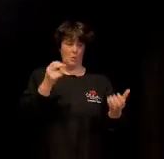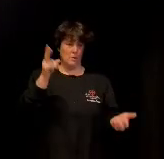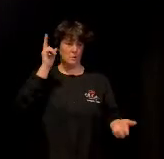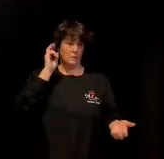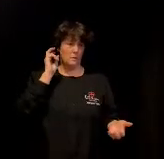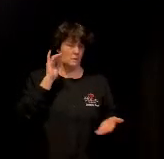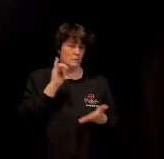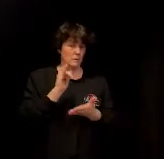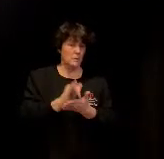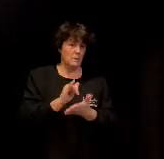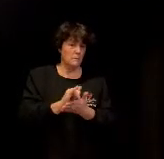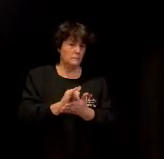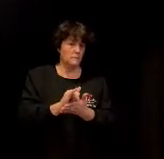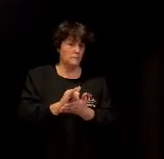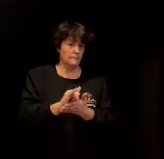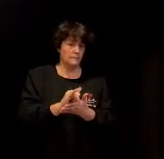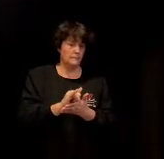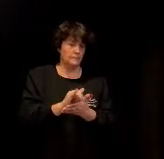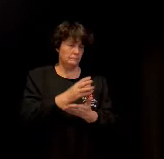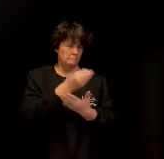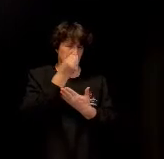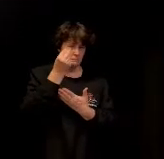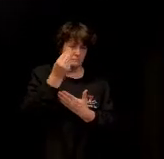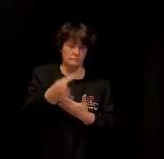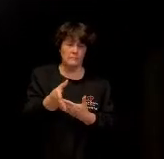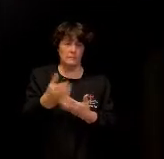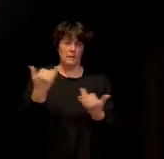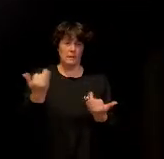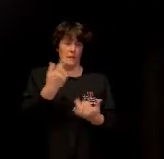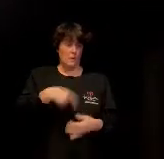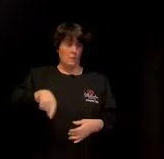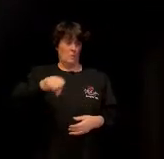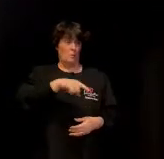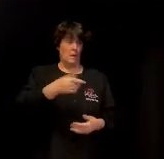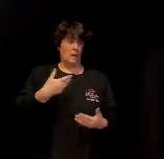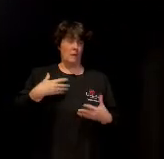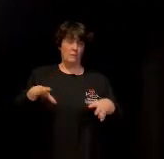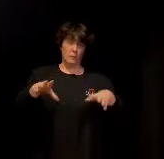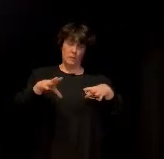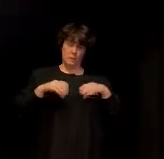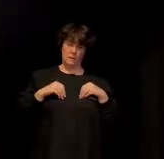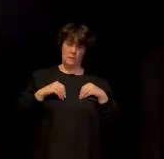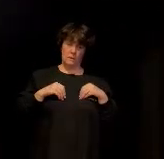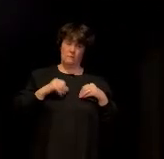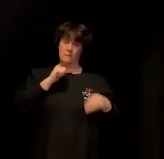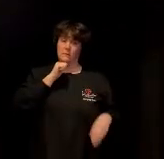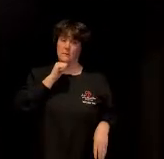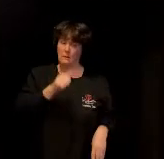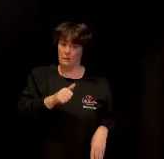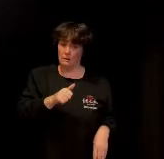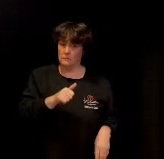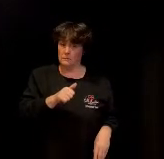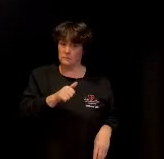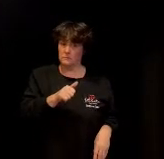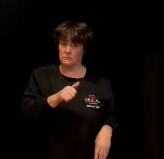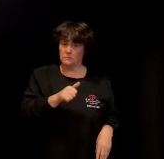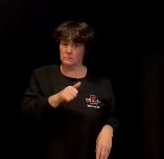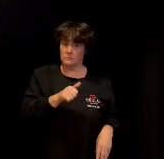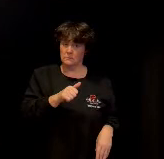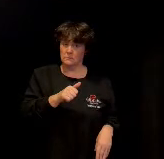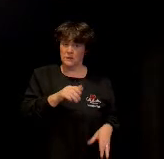that. I want you to hear this. Now we have received not